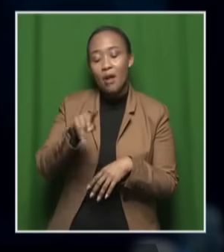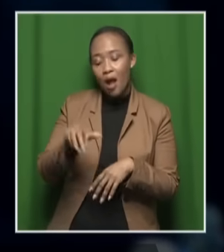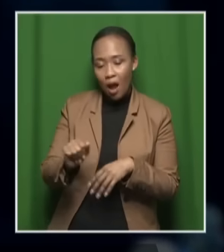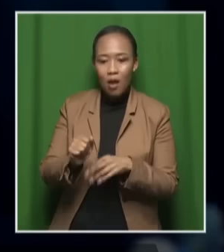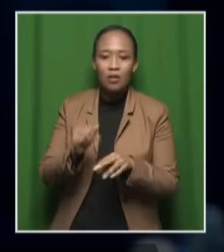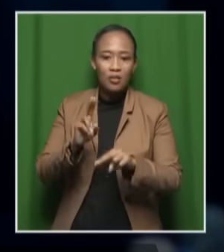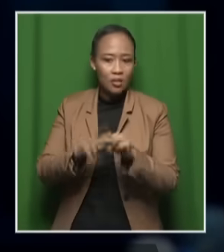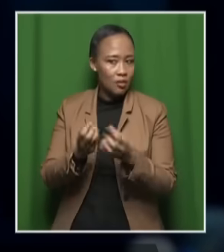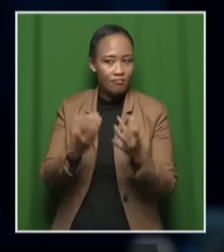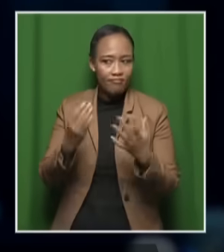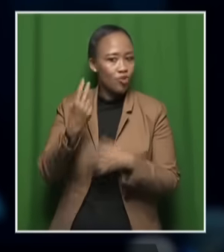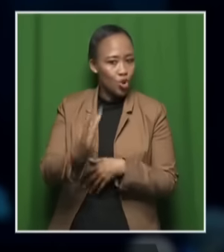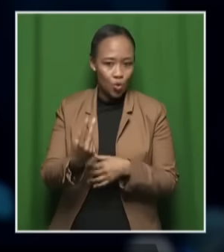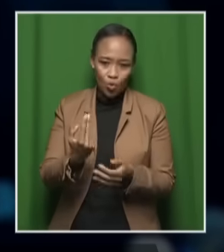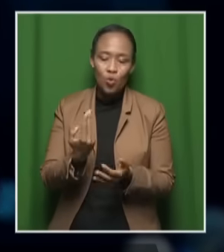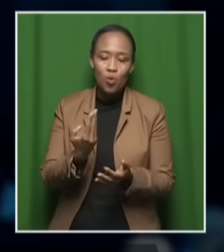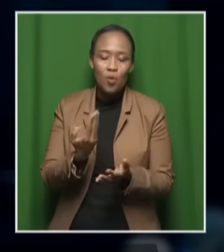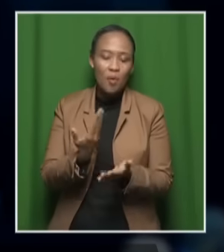PA 2,